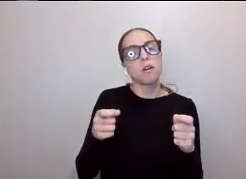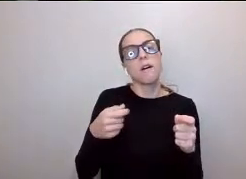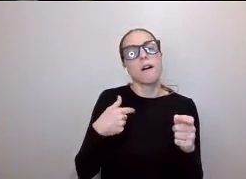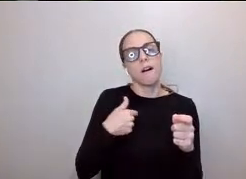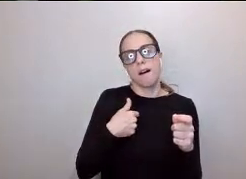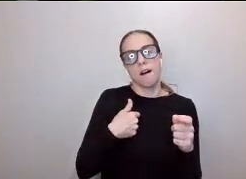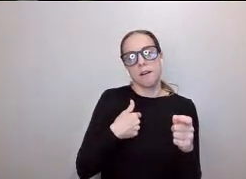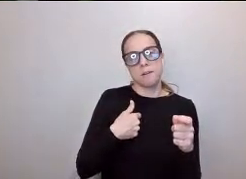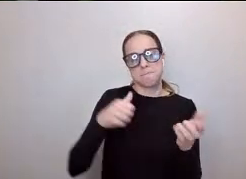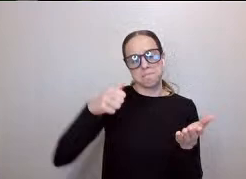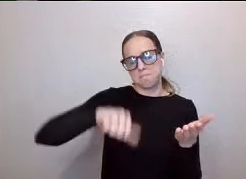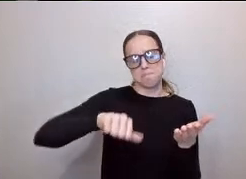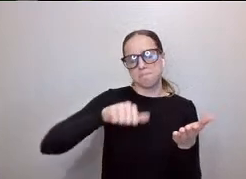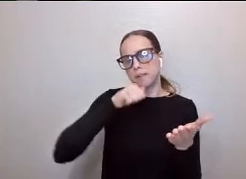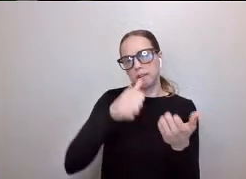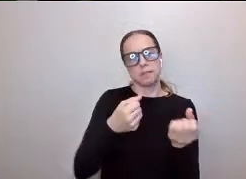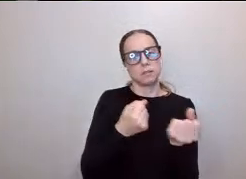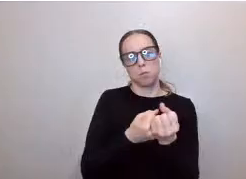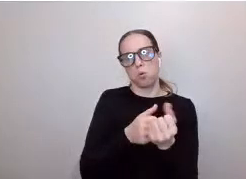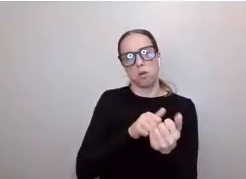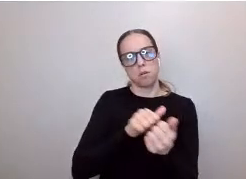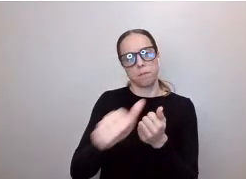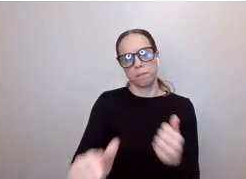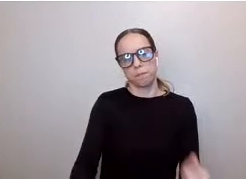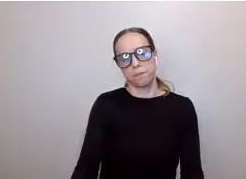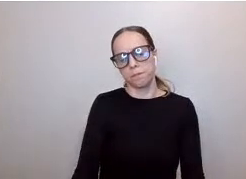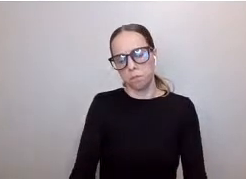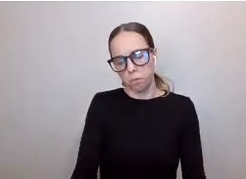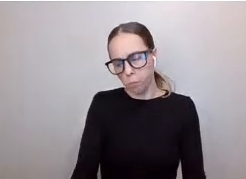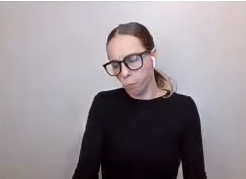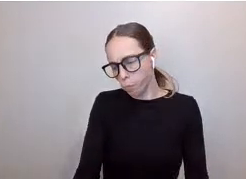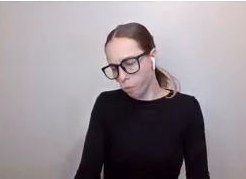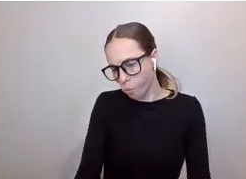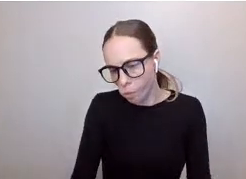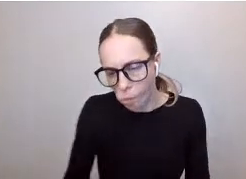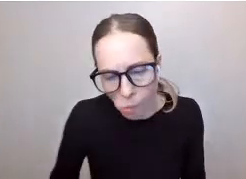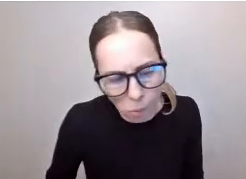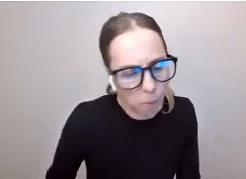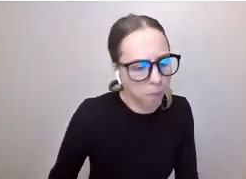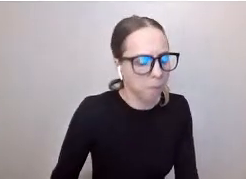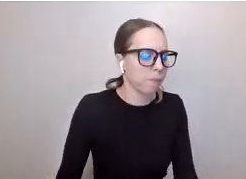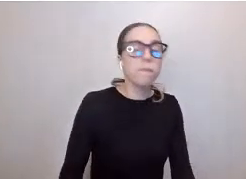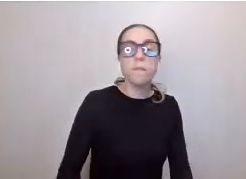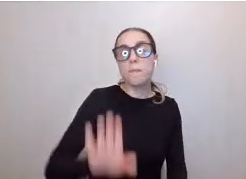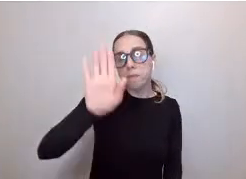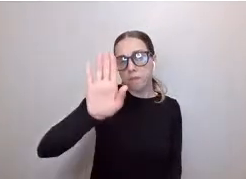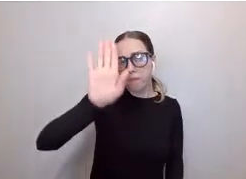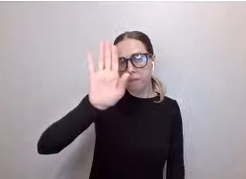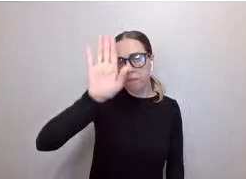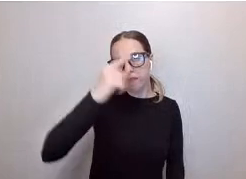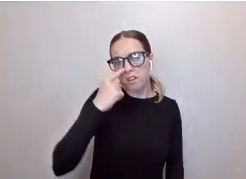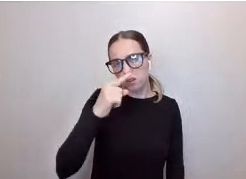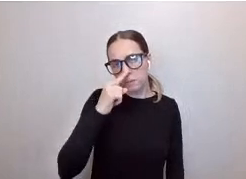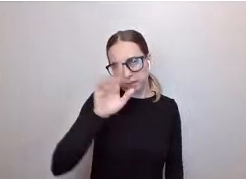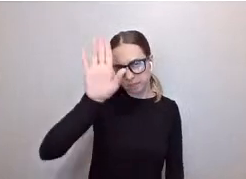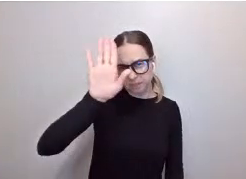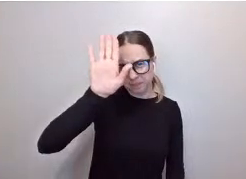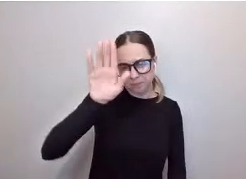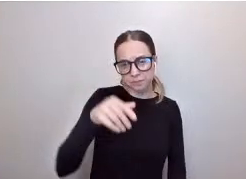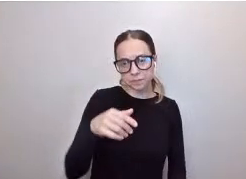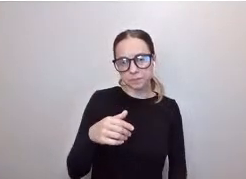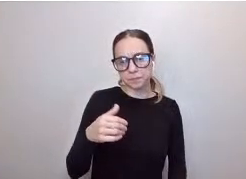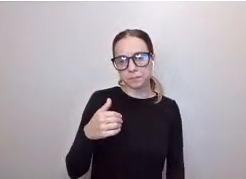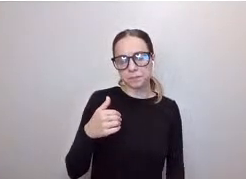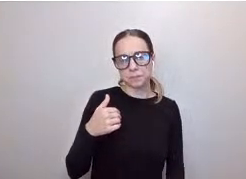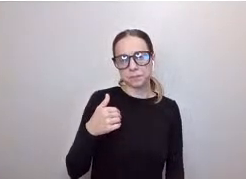Madam President, thank you. I wanted to make sure that Council Member Palmisano. So we have Council Vice President in queue, and